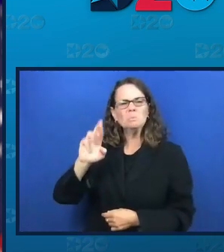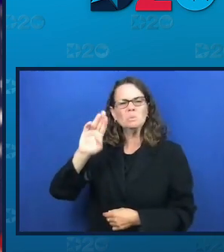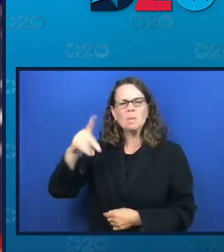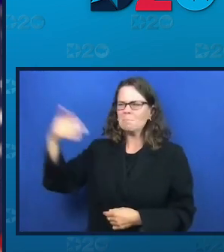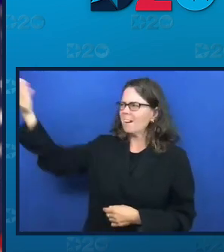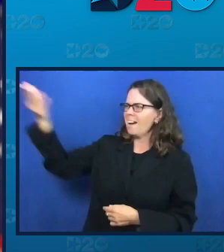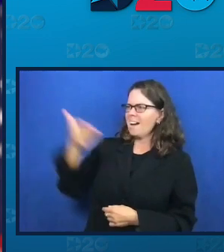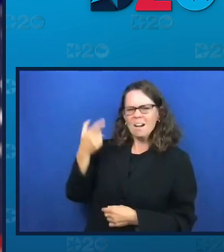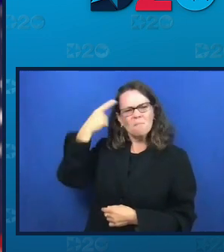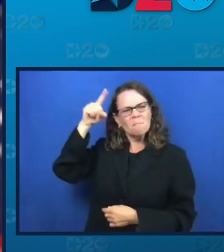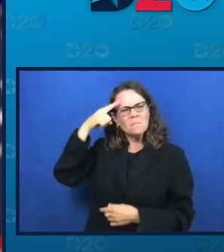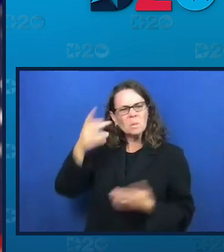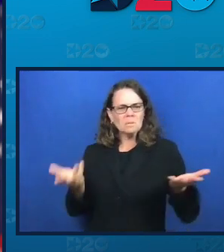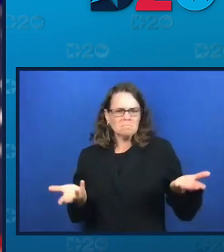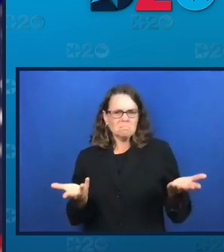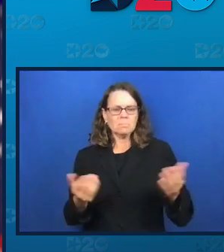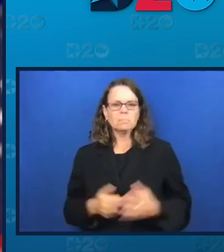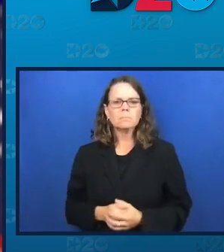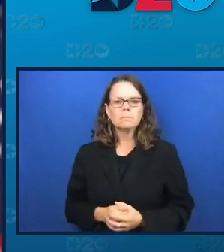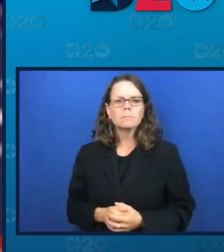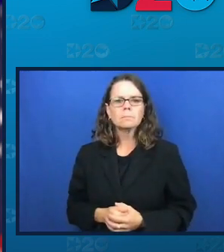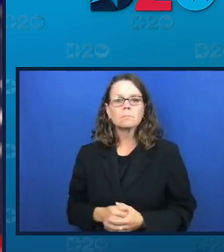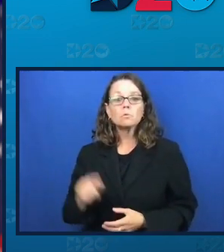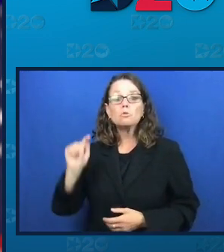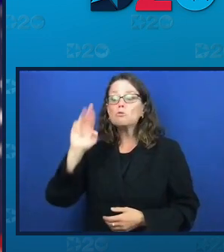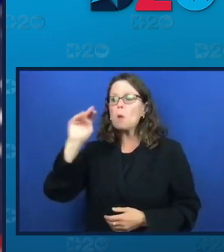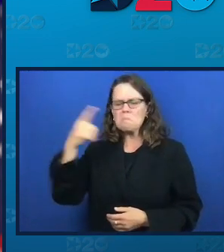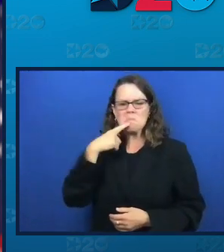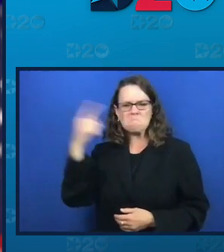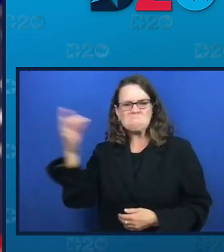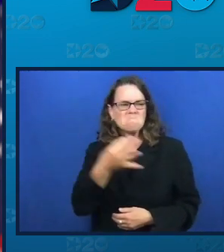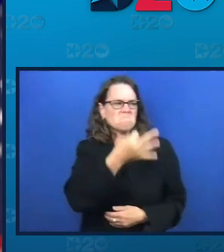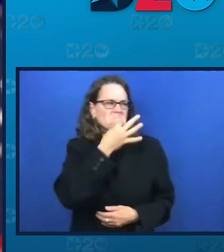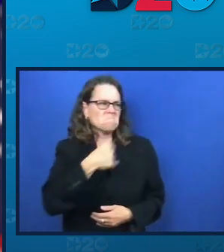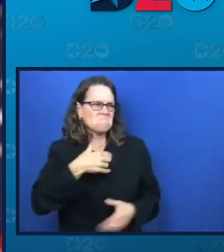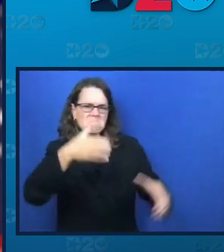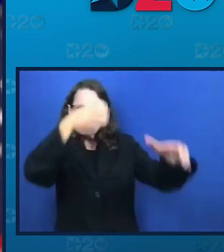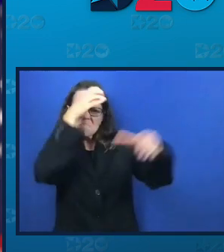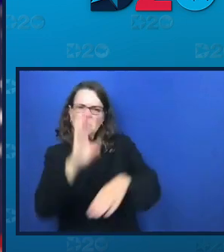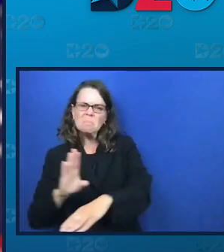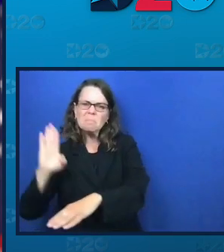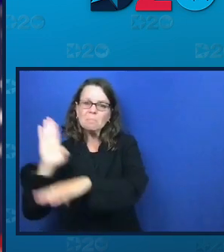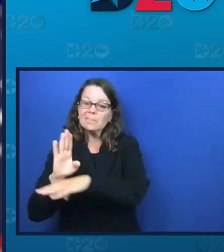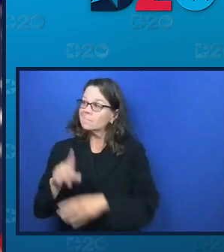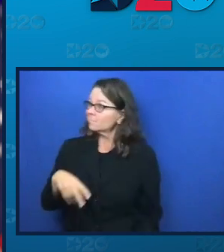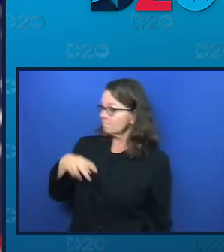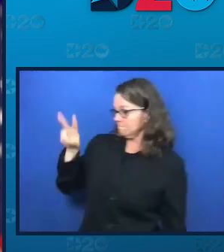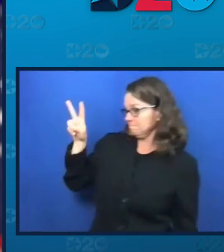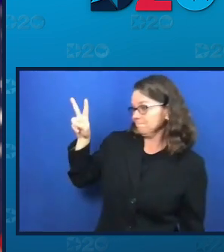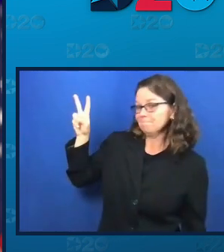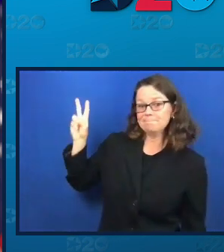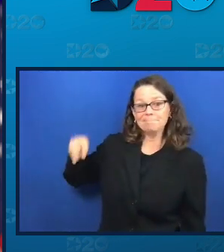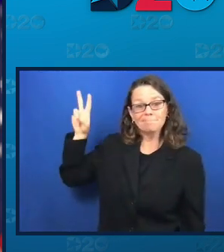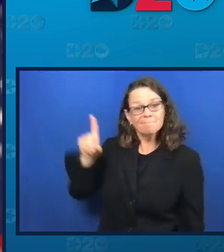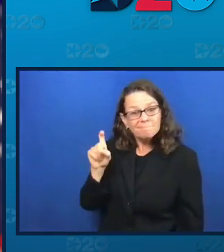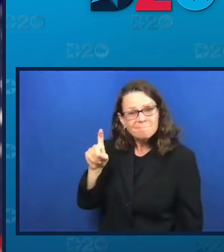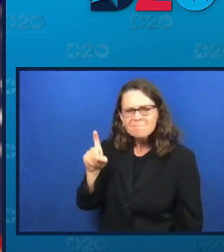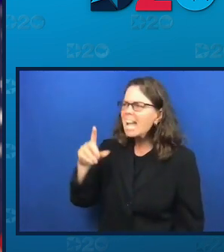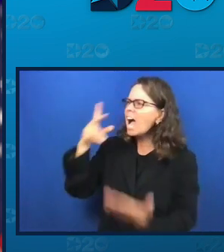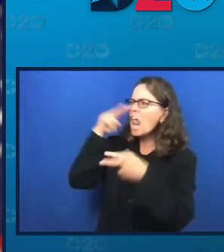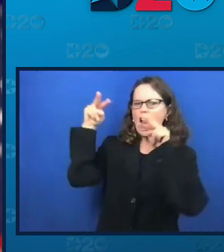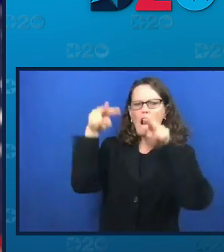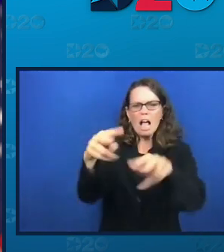businessman. Really? He drove his companies into bankruptcy 6 times, always leaving behind customers